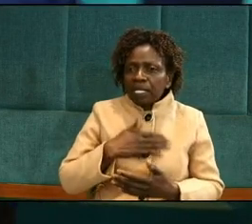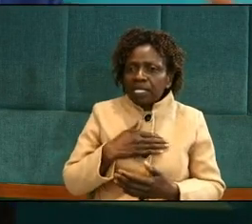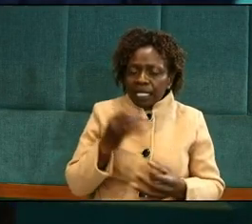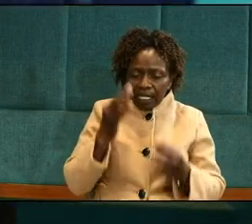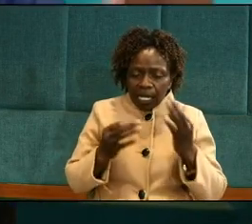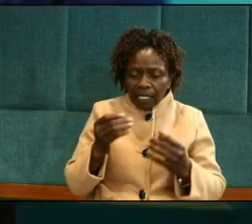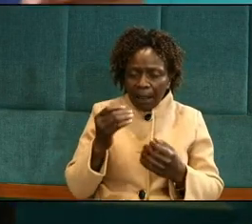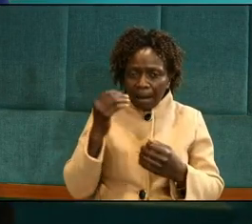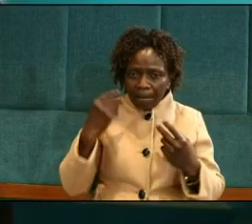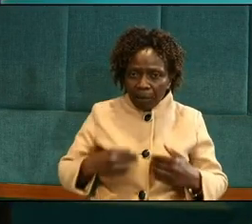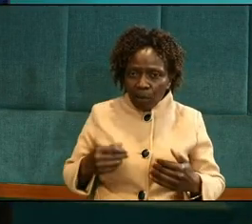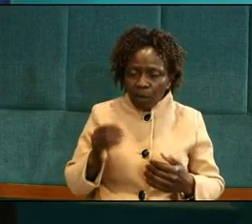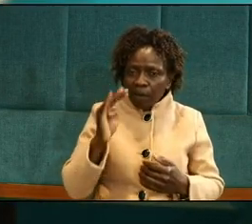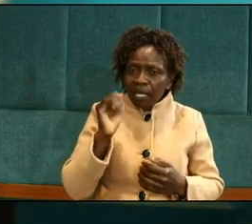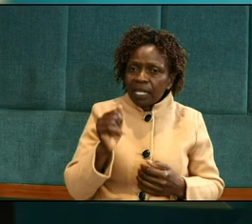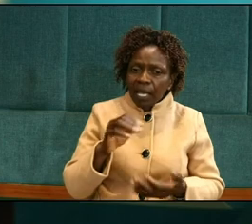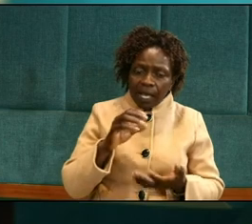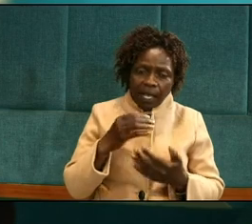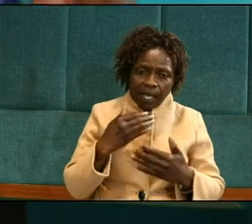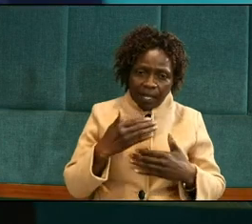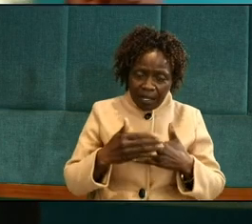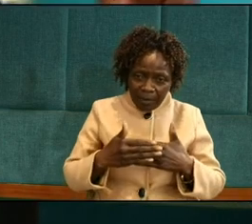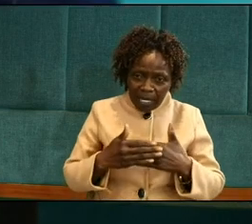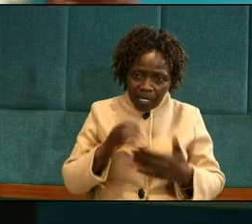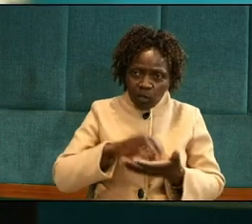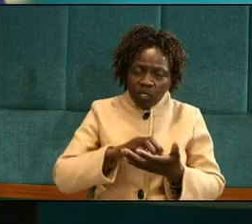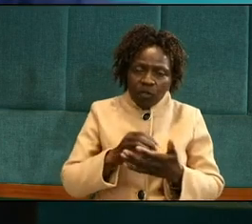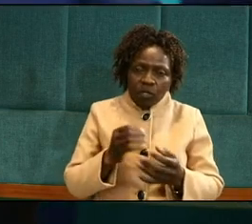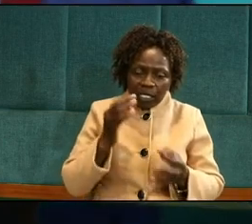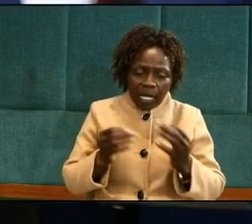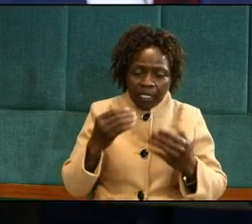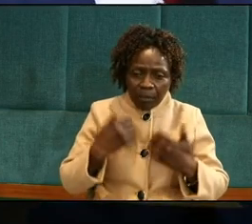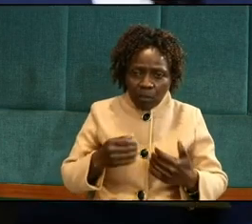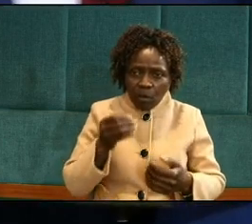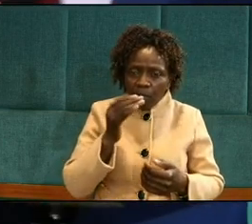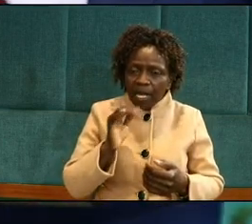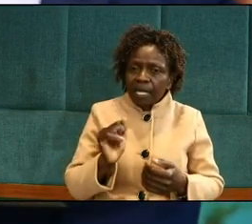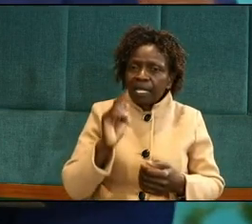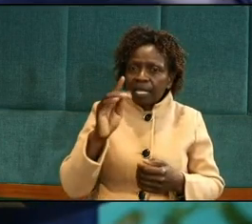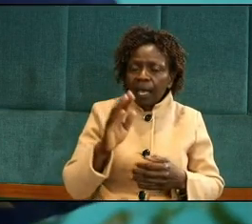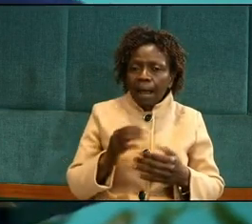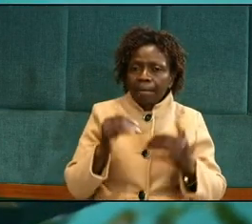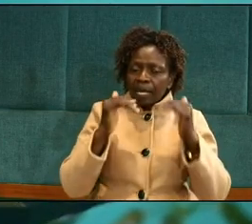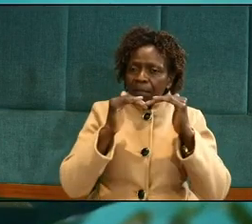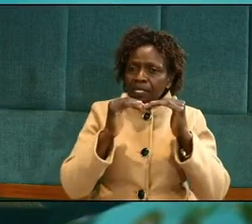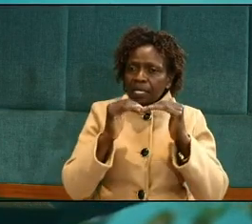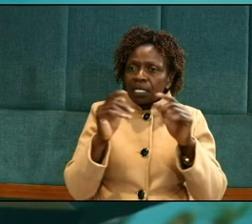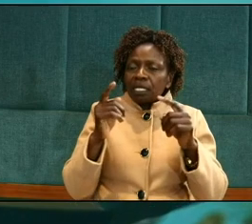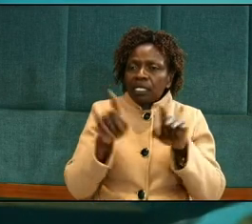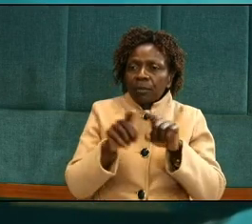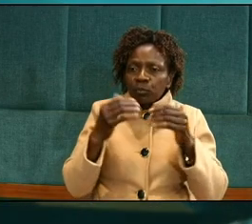people by their current status. Judge people by their capacity as